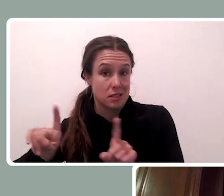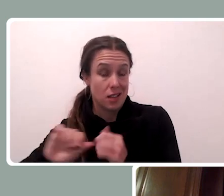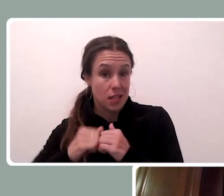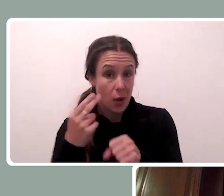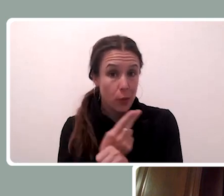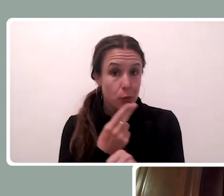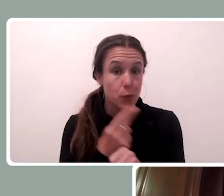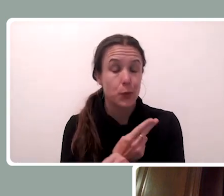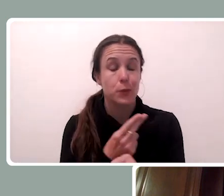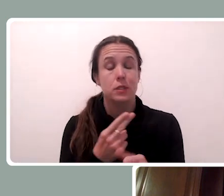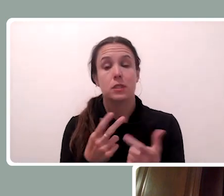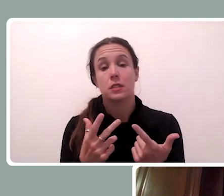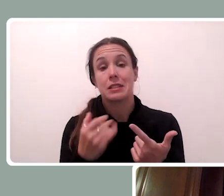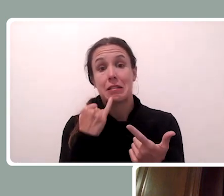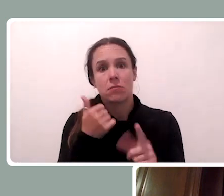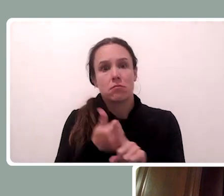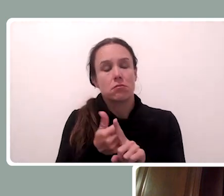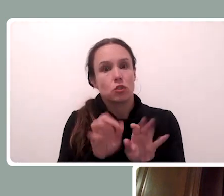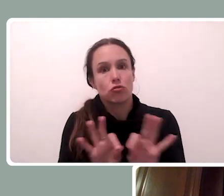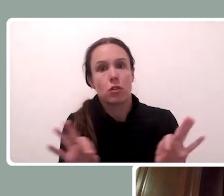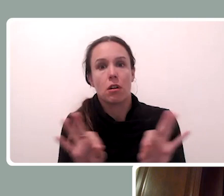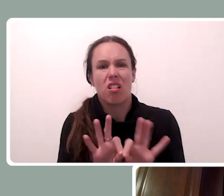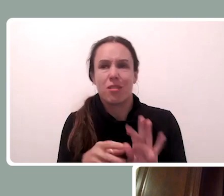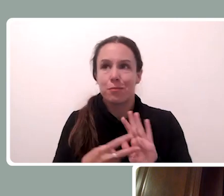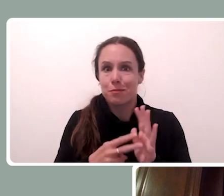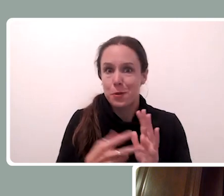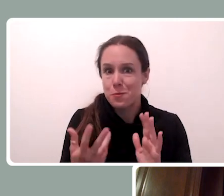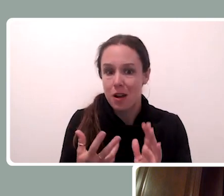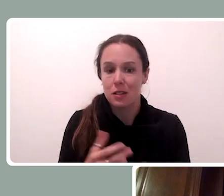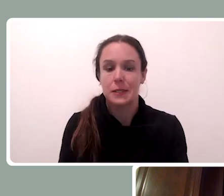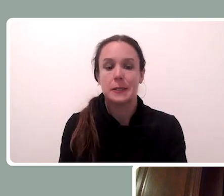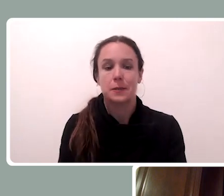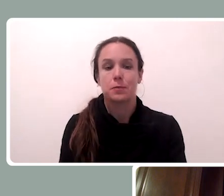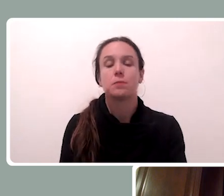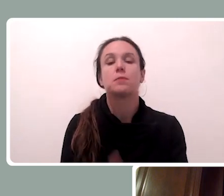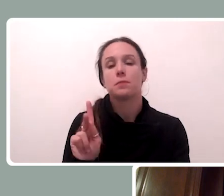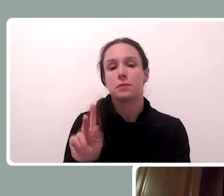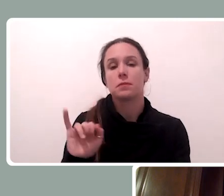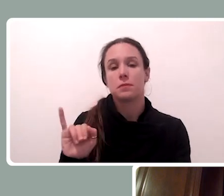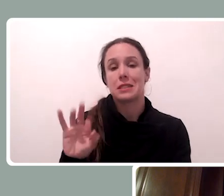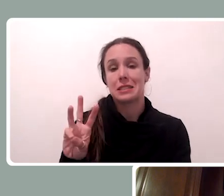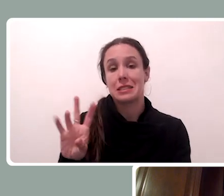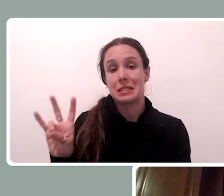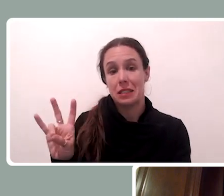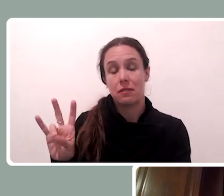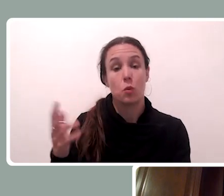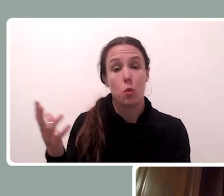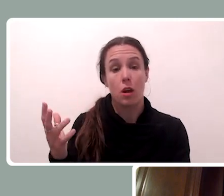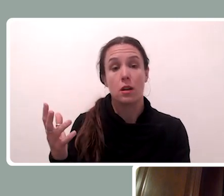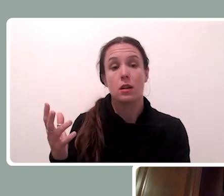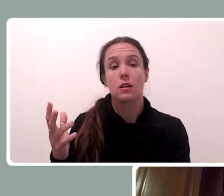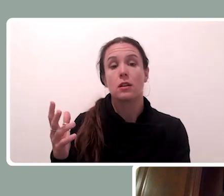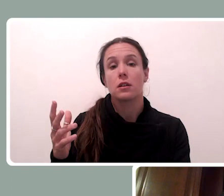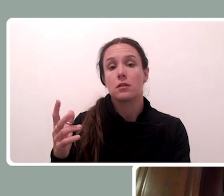this setting. Is it critical? What does it mean? So Ki-67 is basically a proliferation